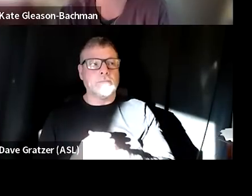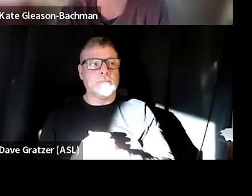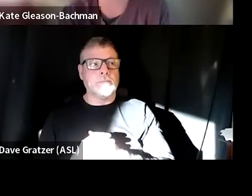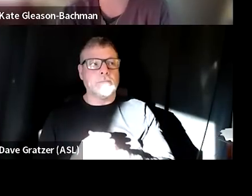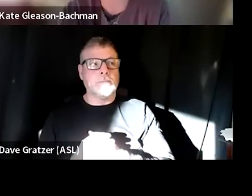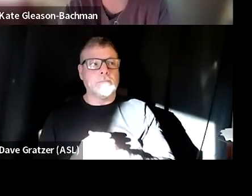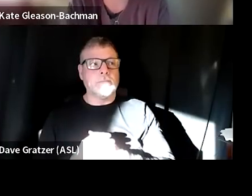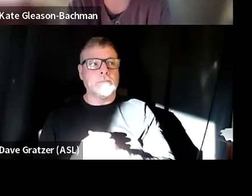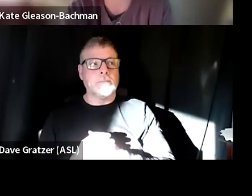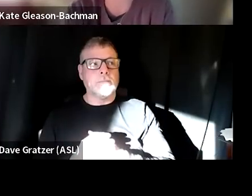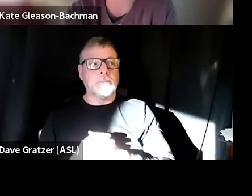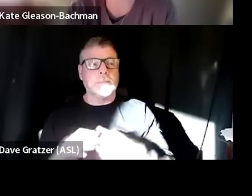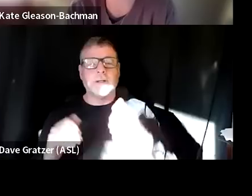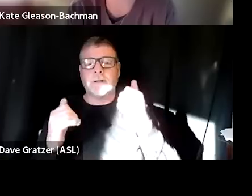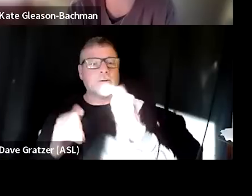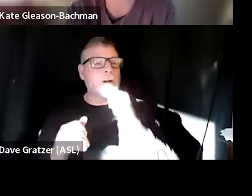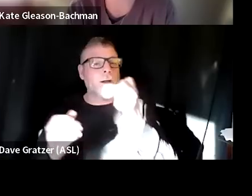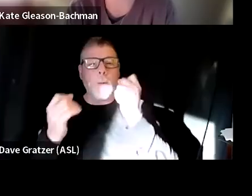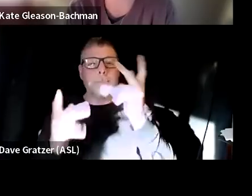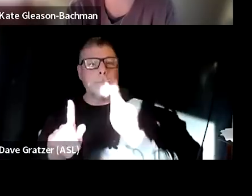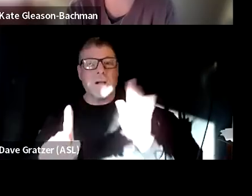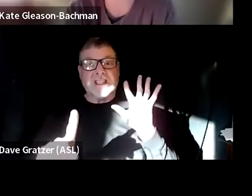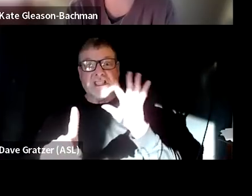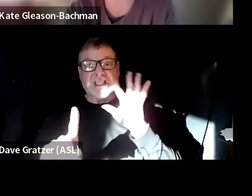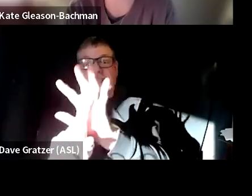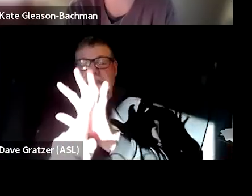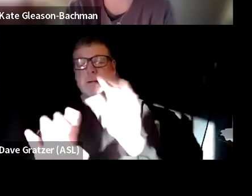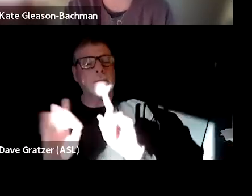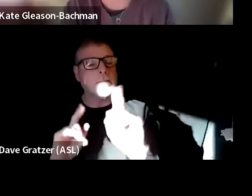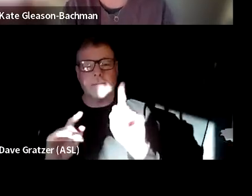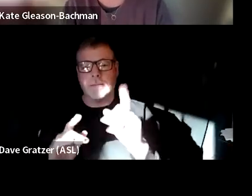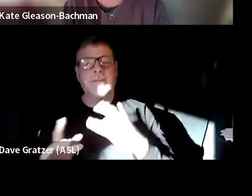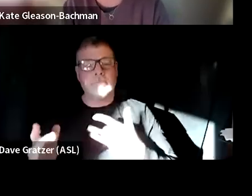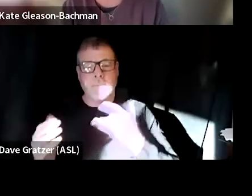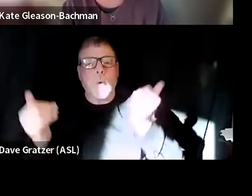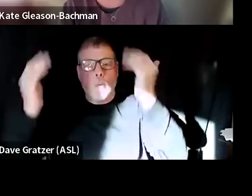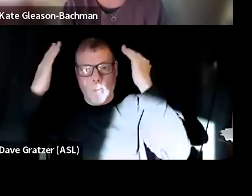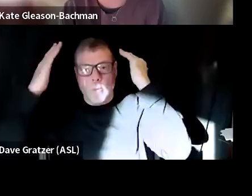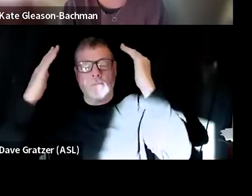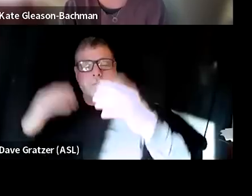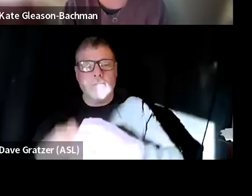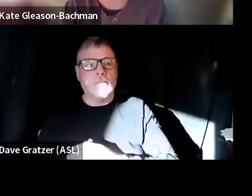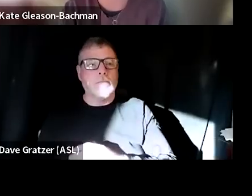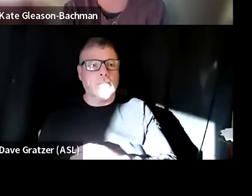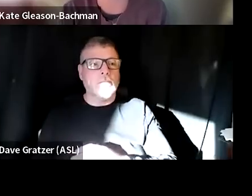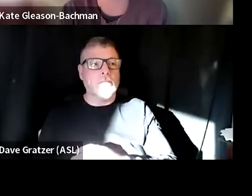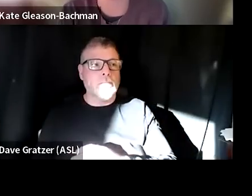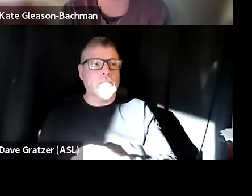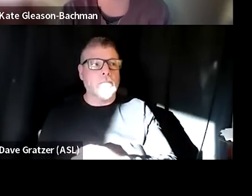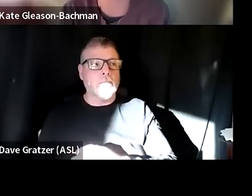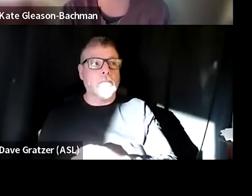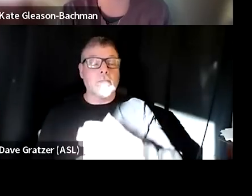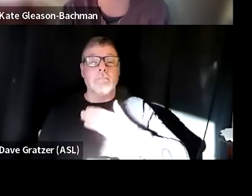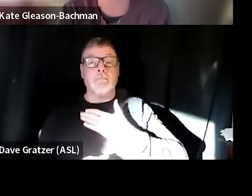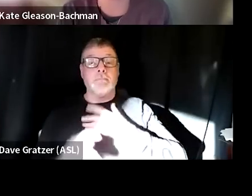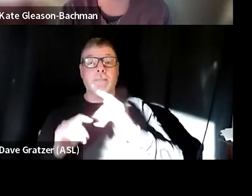again, try not to go into an encampment with too many people at one time. That's overwhelming a lot of times. Always, my